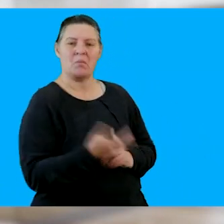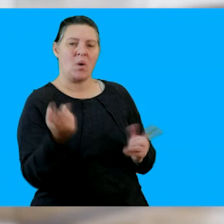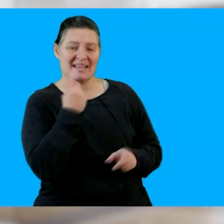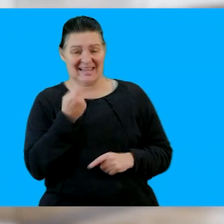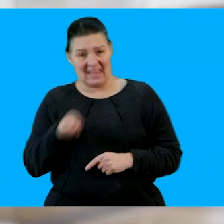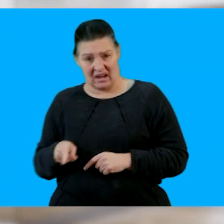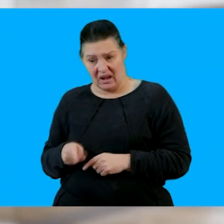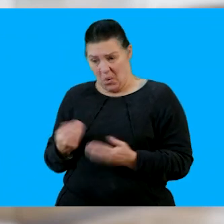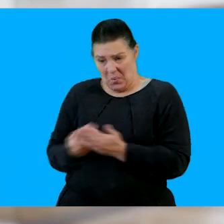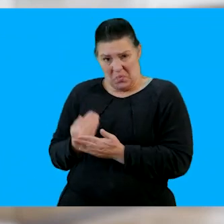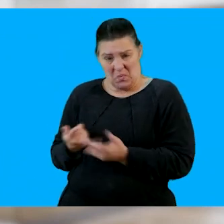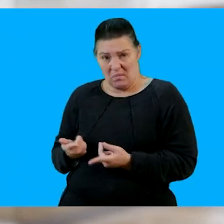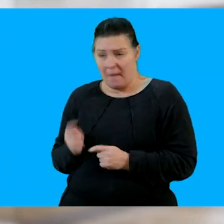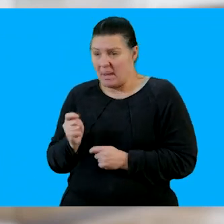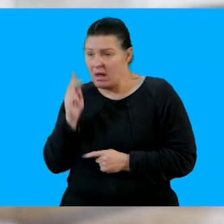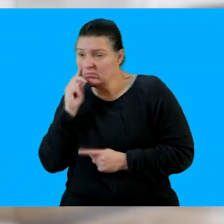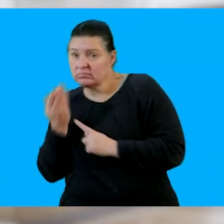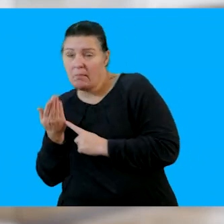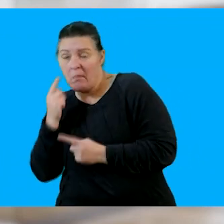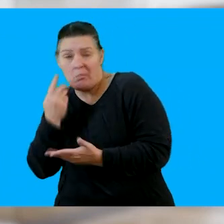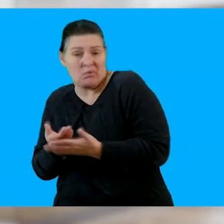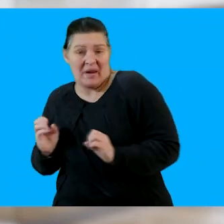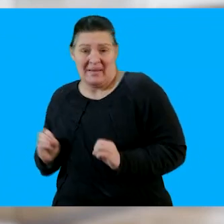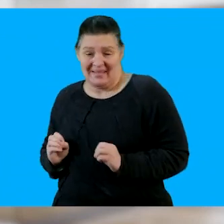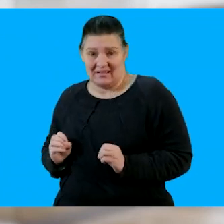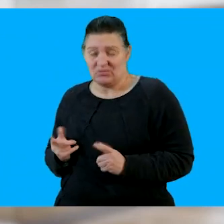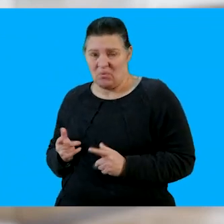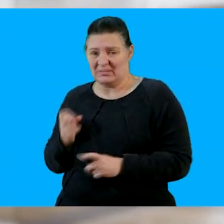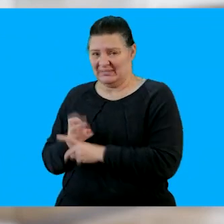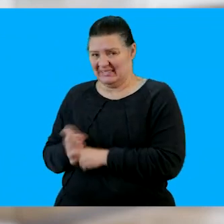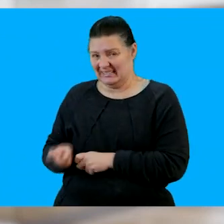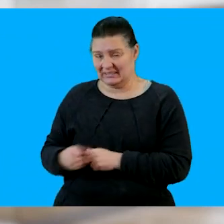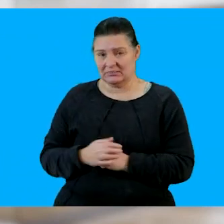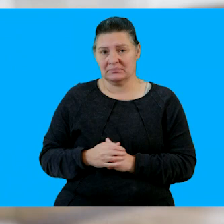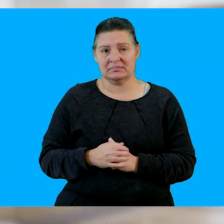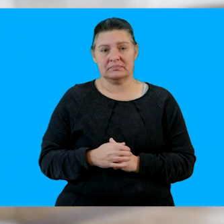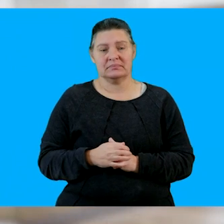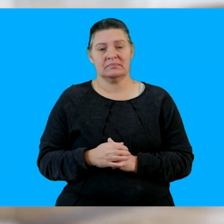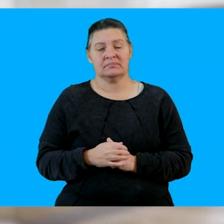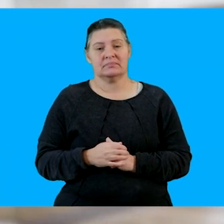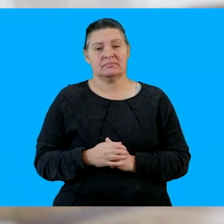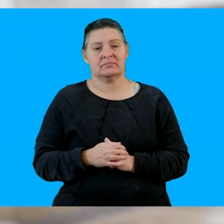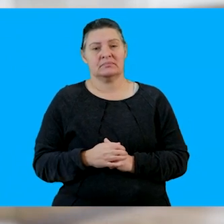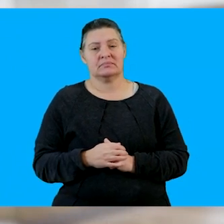time or for quite some time. So obviously it's easier for them to get credit.